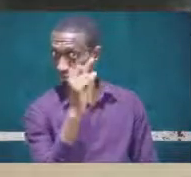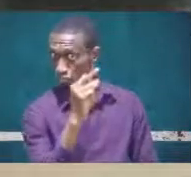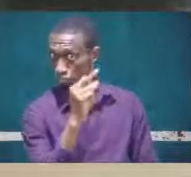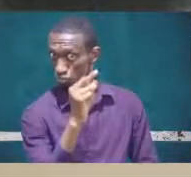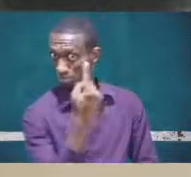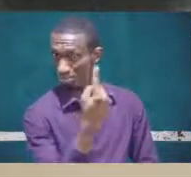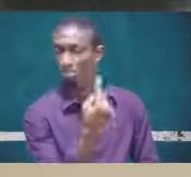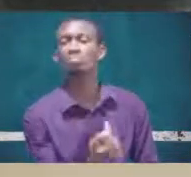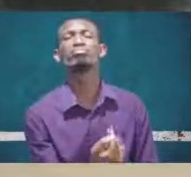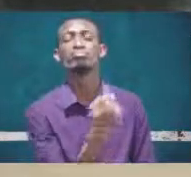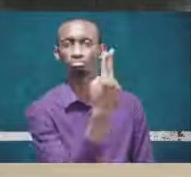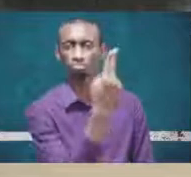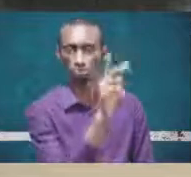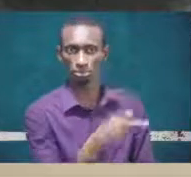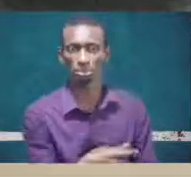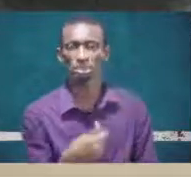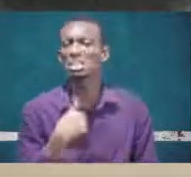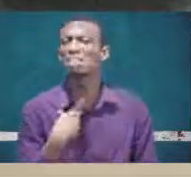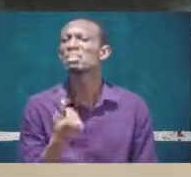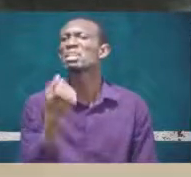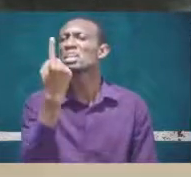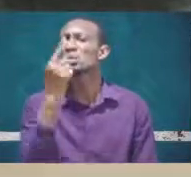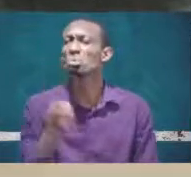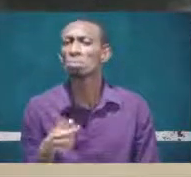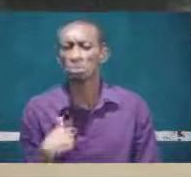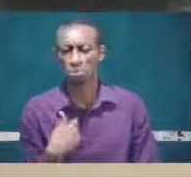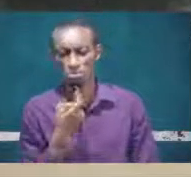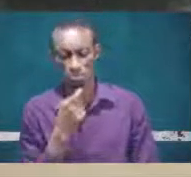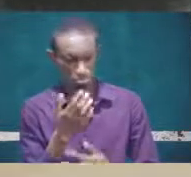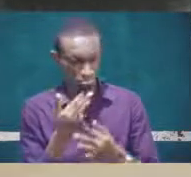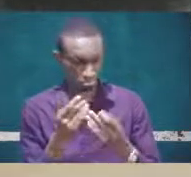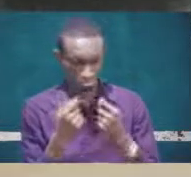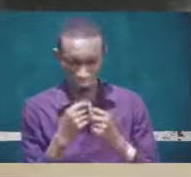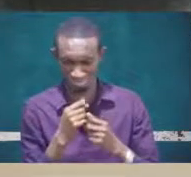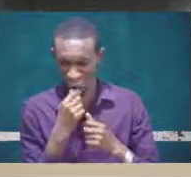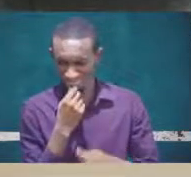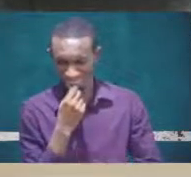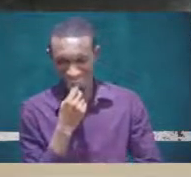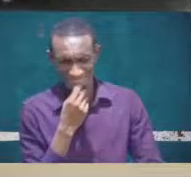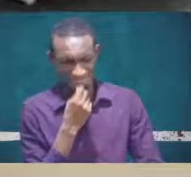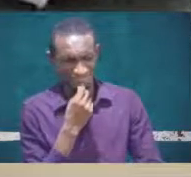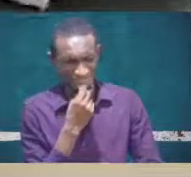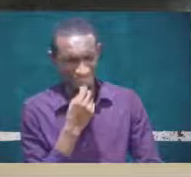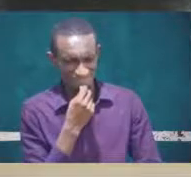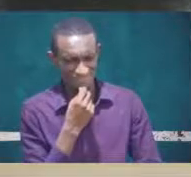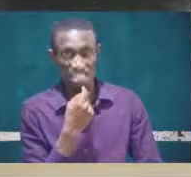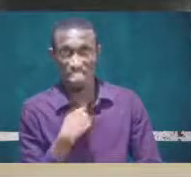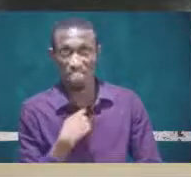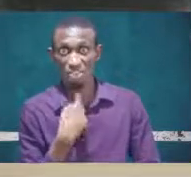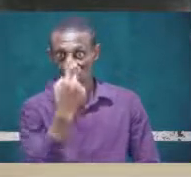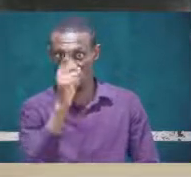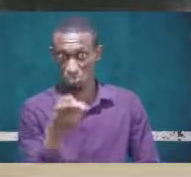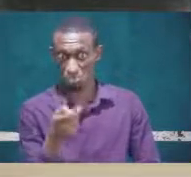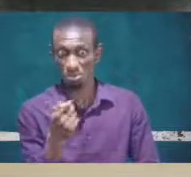Now, with 1,000 note, I'm able to calculate and know with 1,000 note, I will be able to